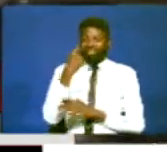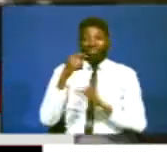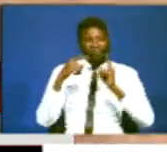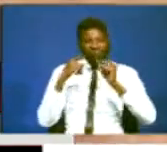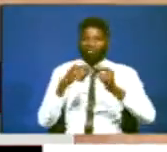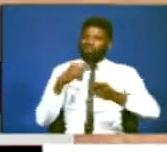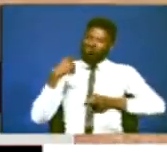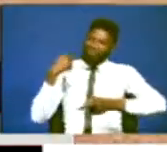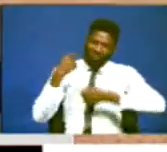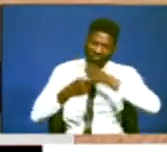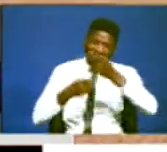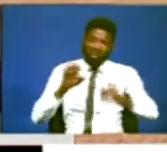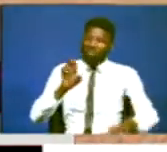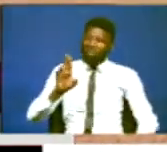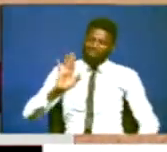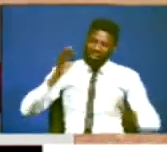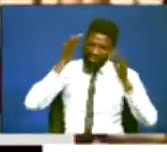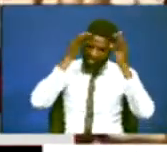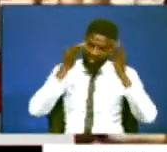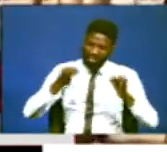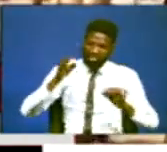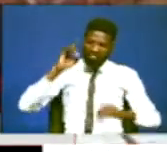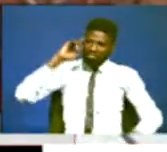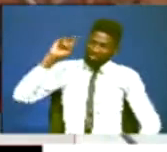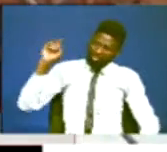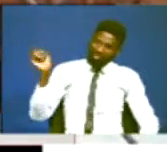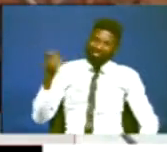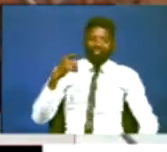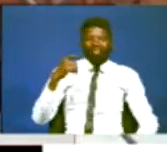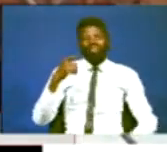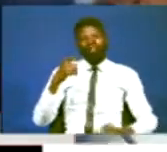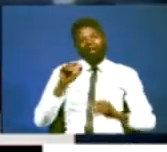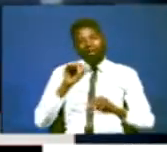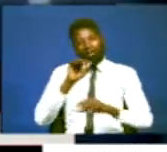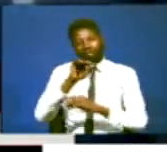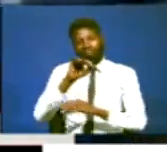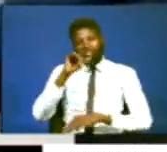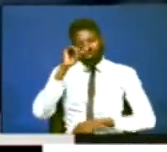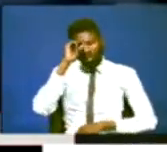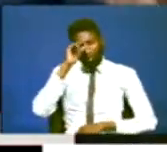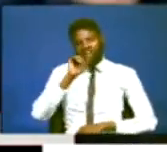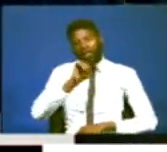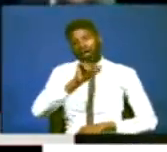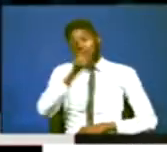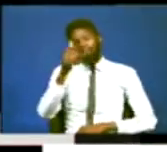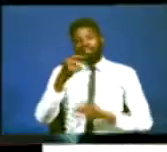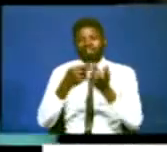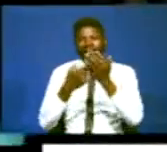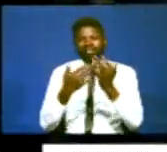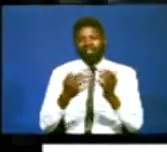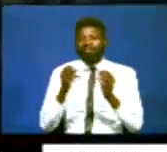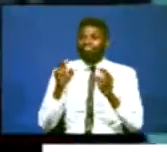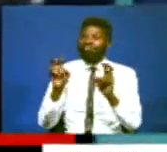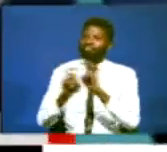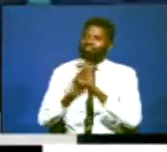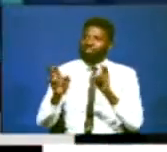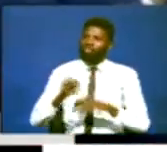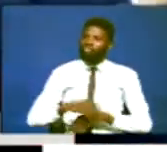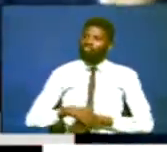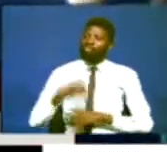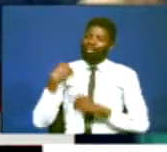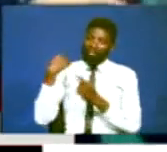EU resolution, warning the government to look for other partners. Elsewhere, it has been nearly a year since